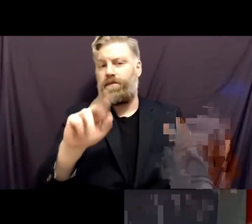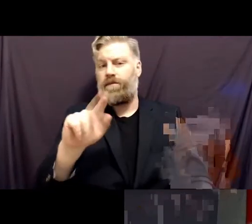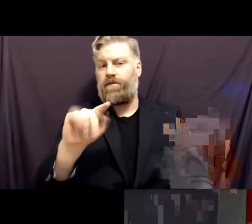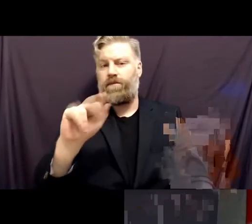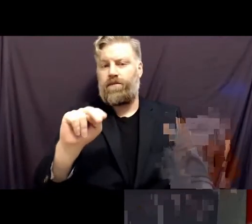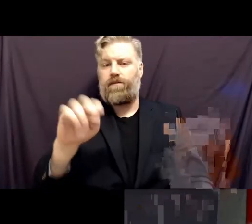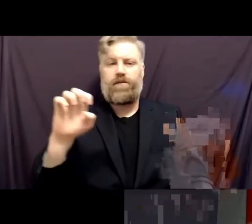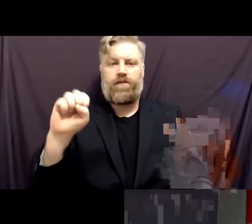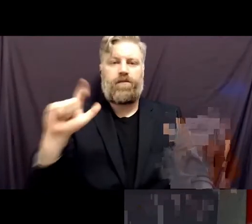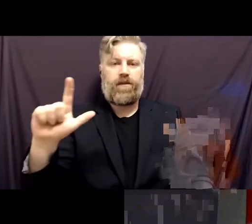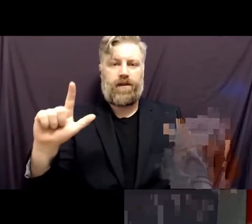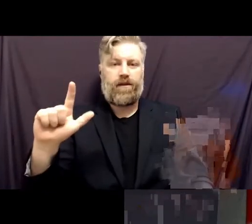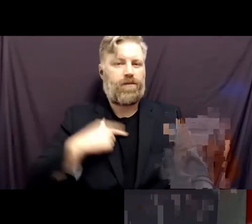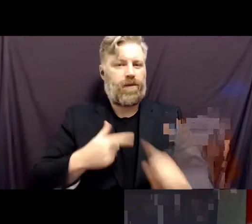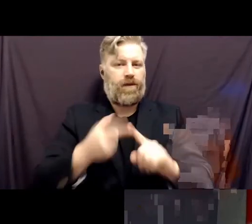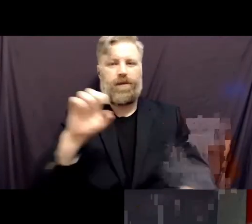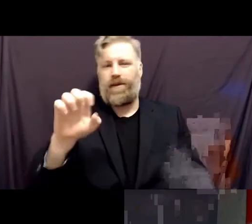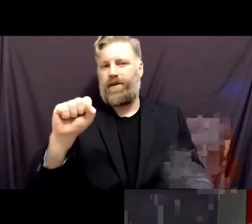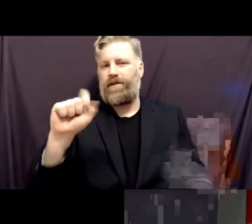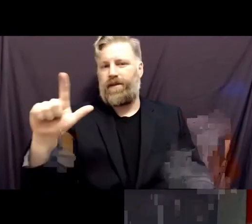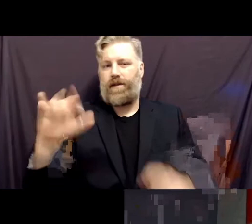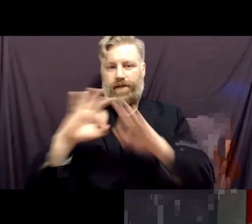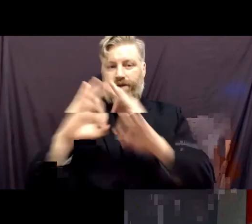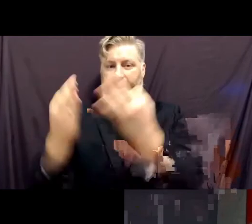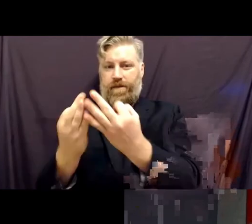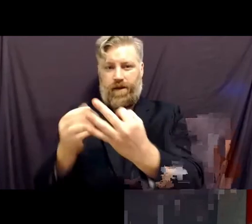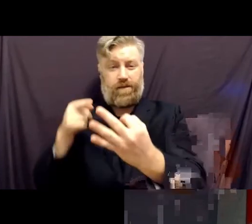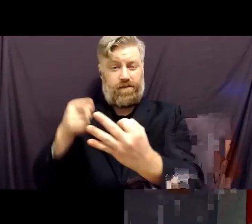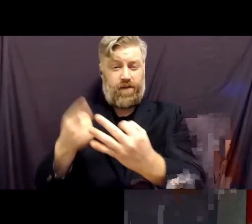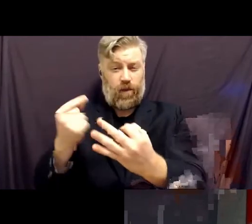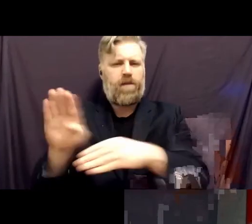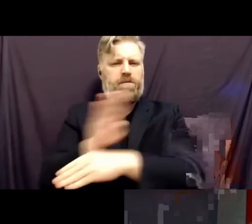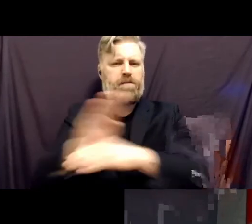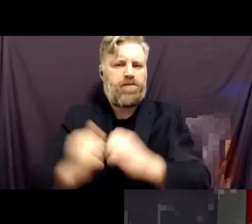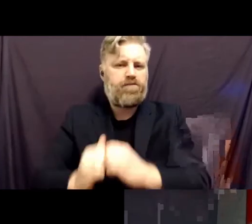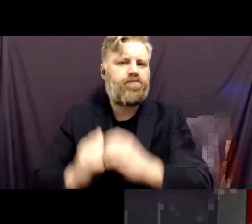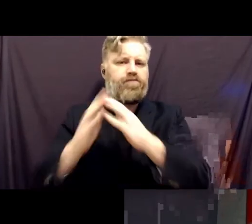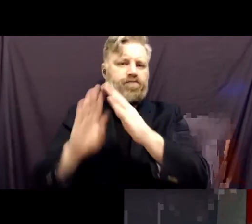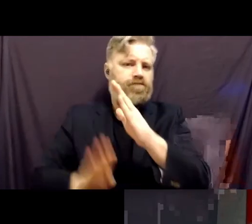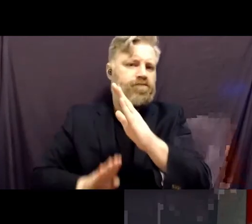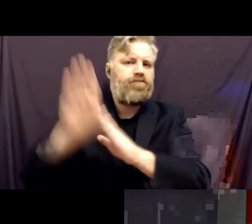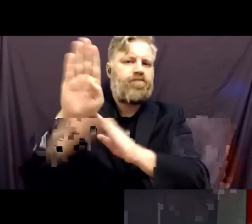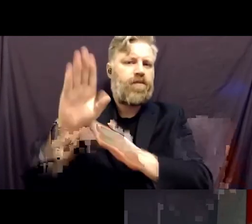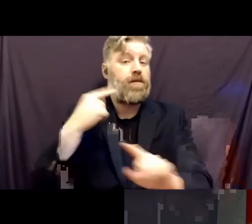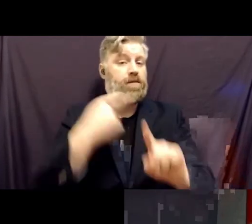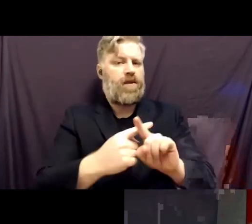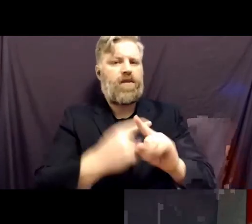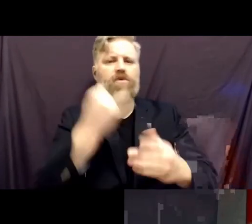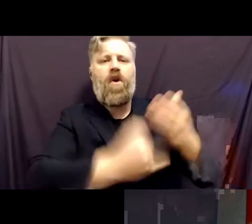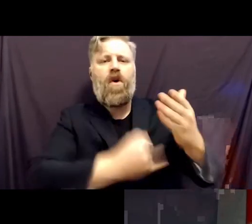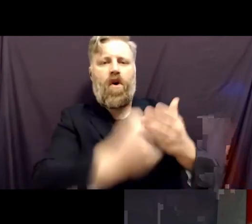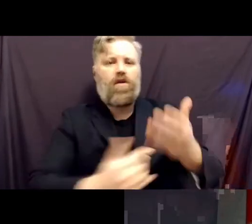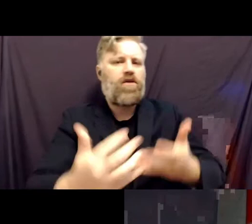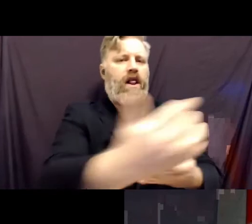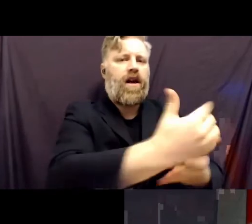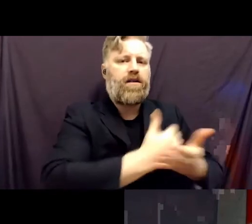Essel family, which is an entrepreneur and art collection family in Austria.